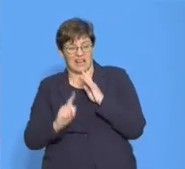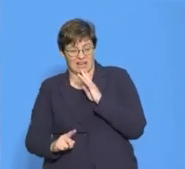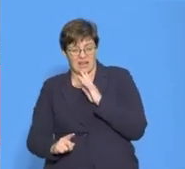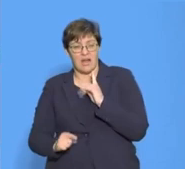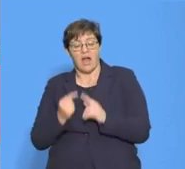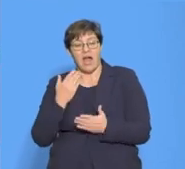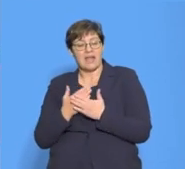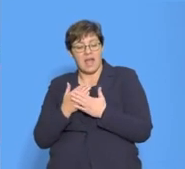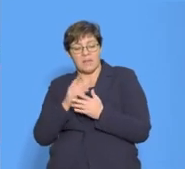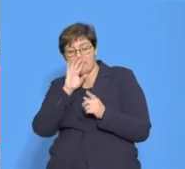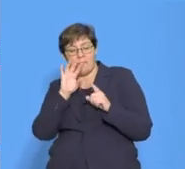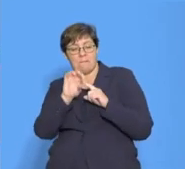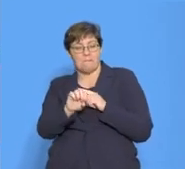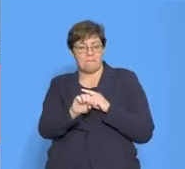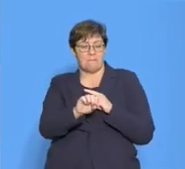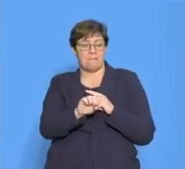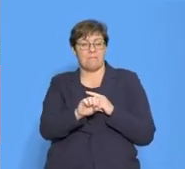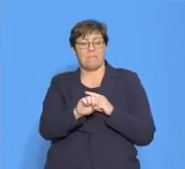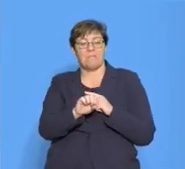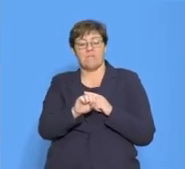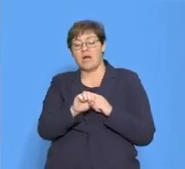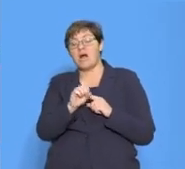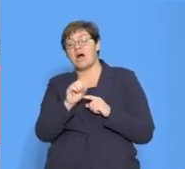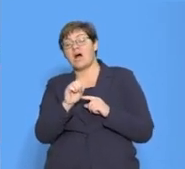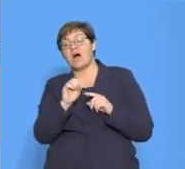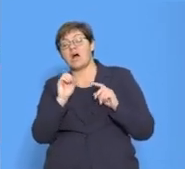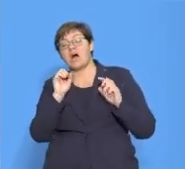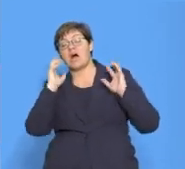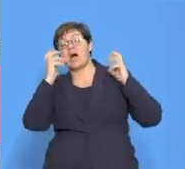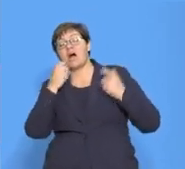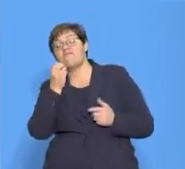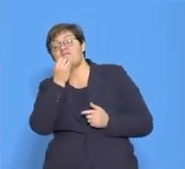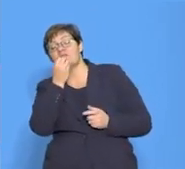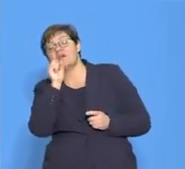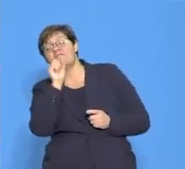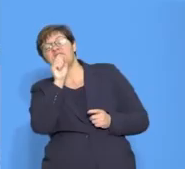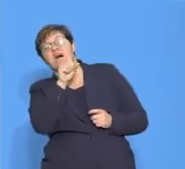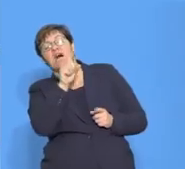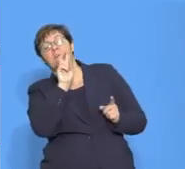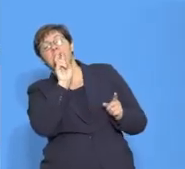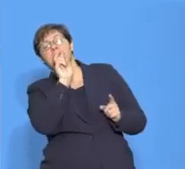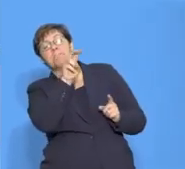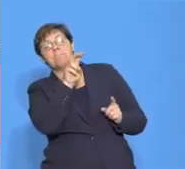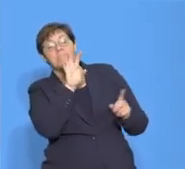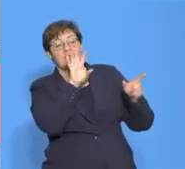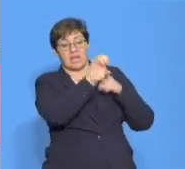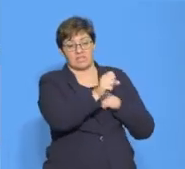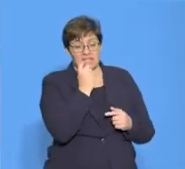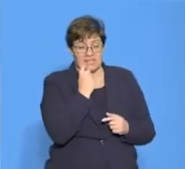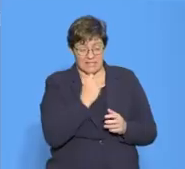and things, so that they would then be able to see predators or prey much easier from this vantage